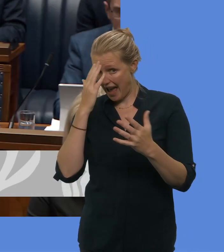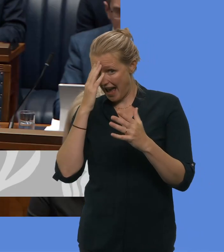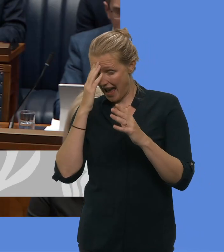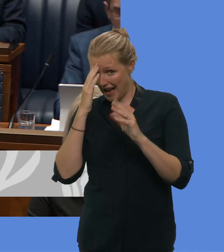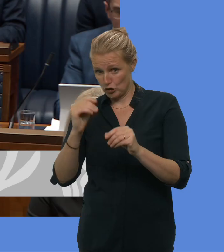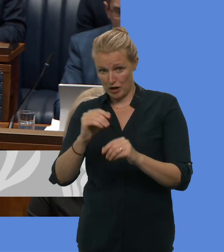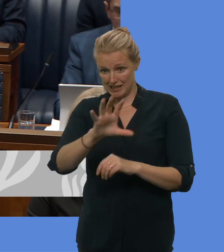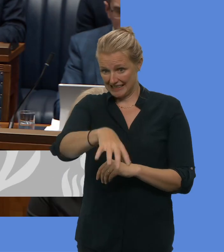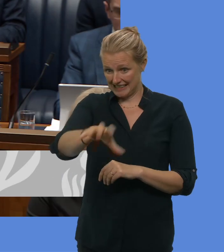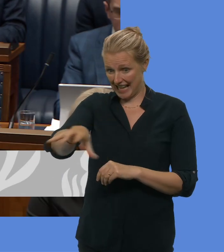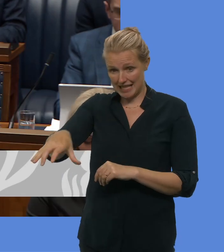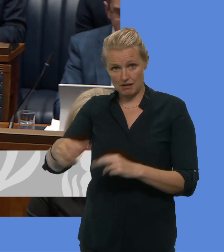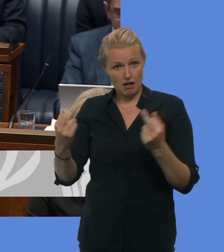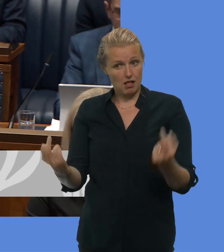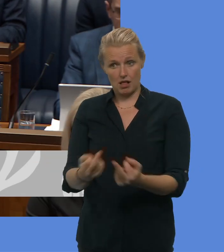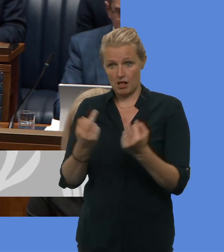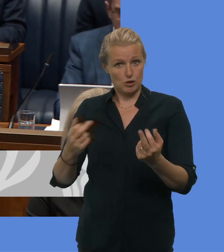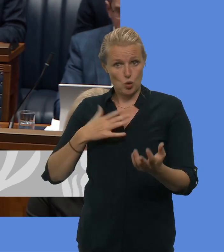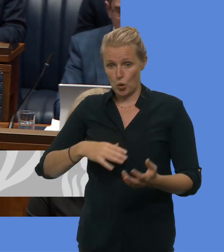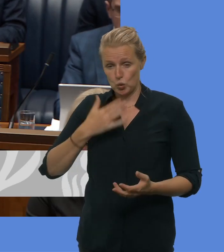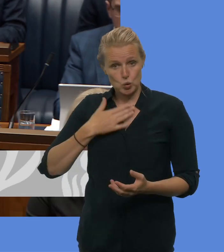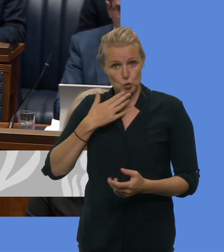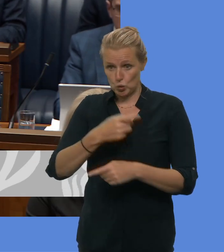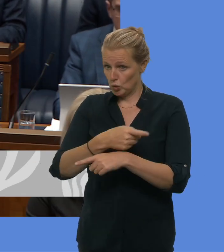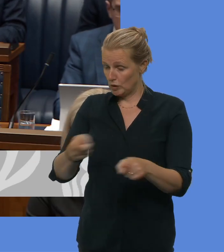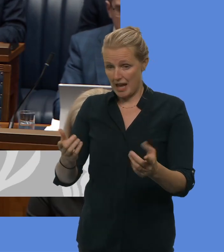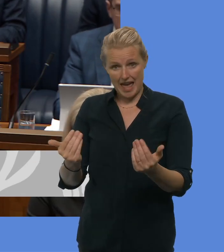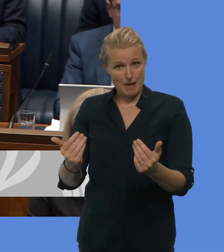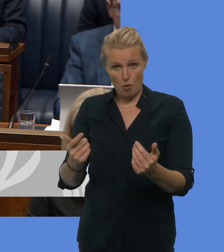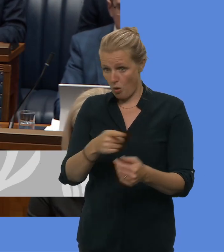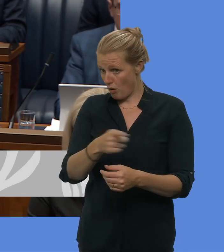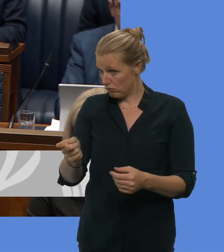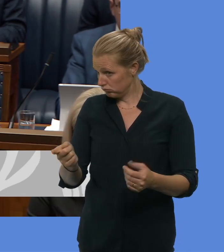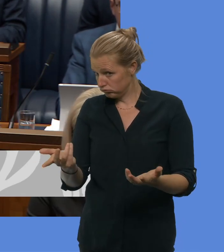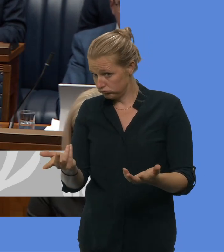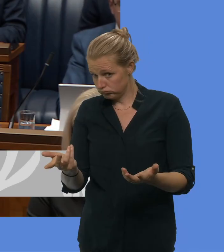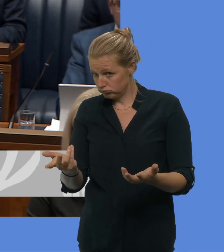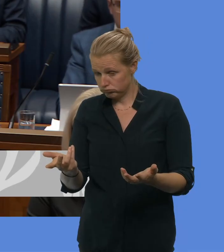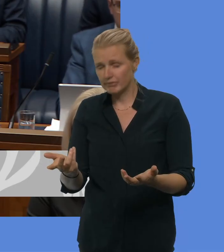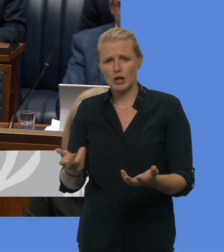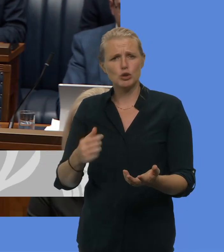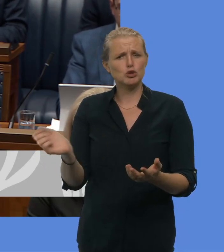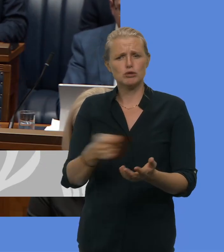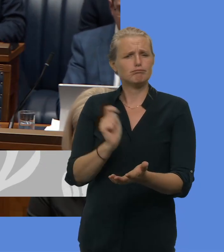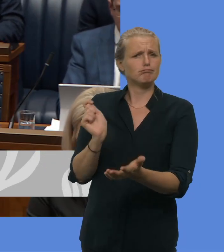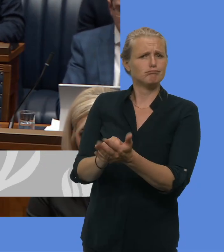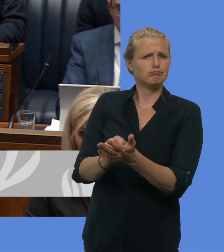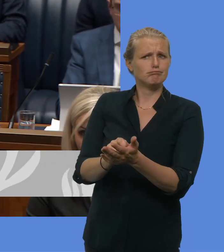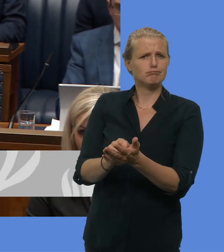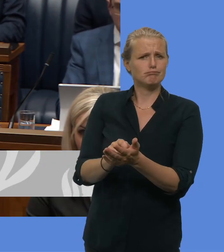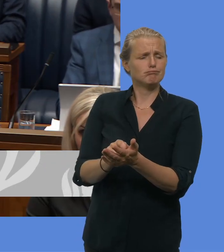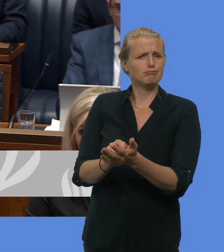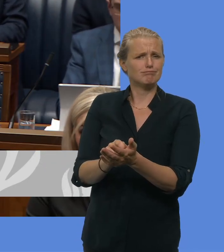purpose, which is the starting point for any surplus buildings, that they should be disposed of.